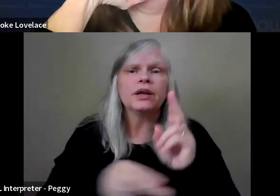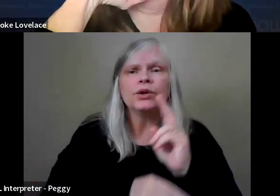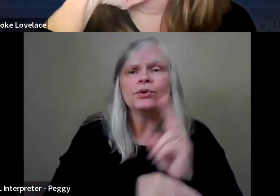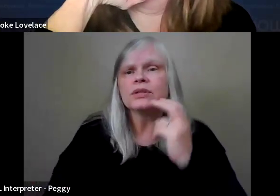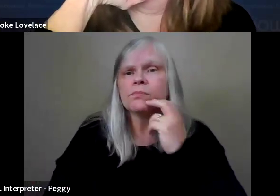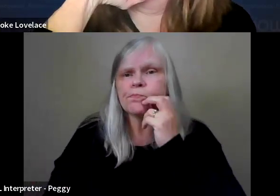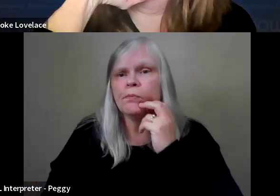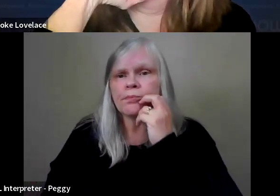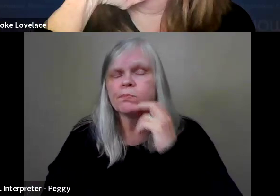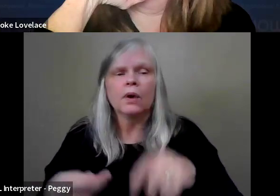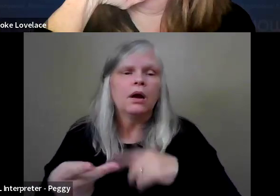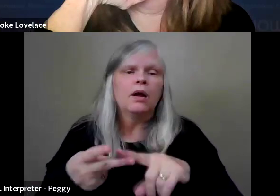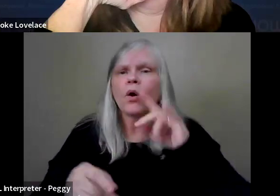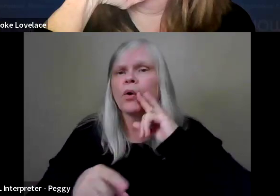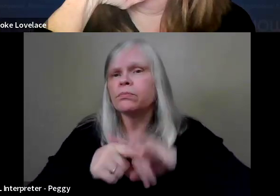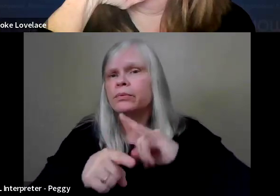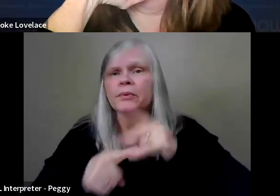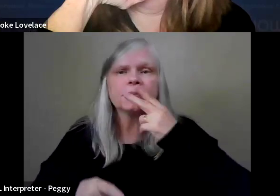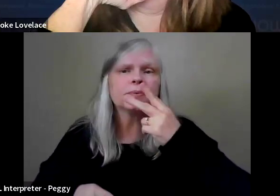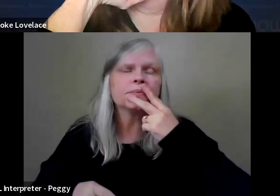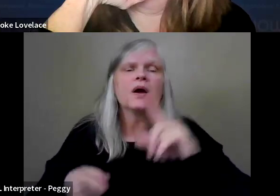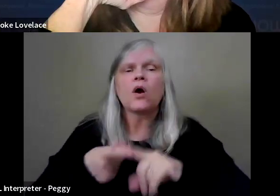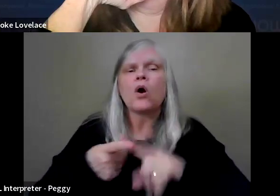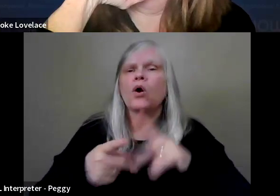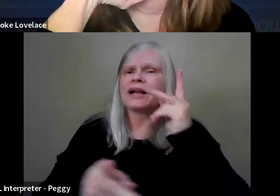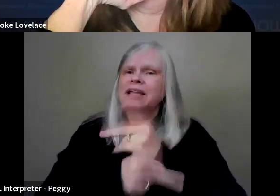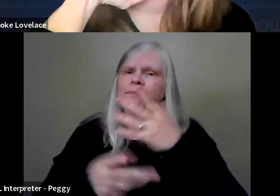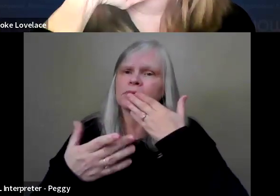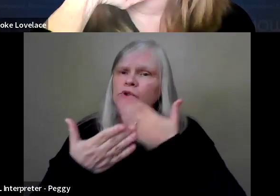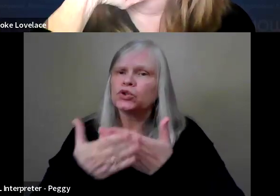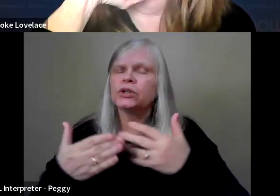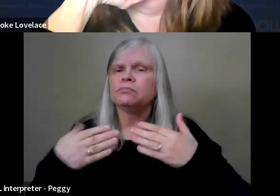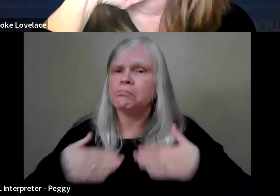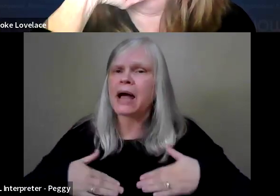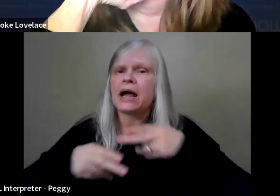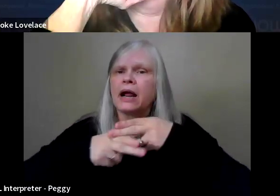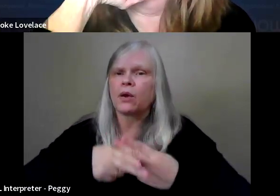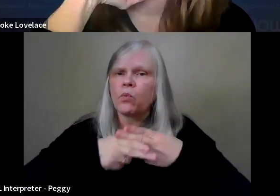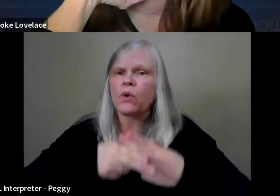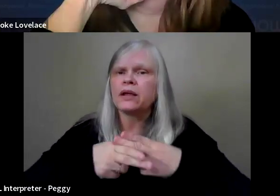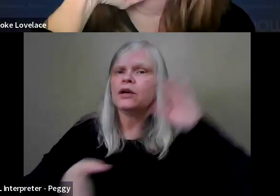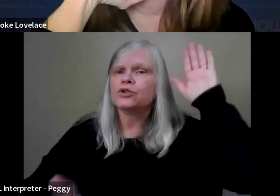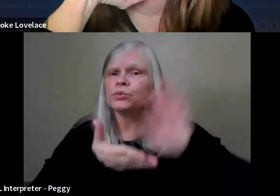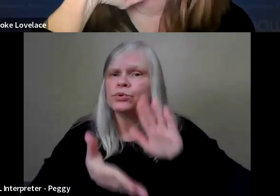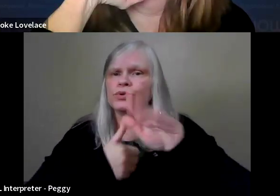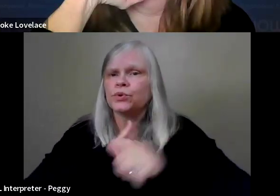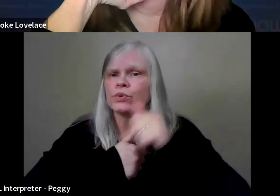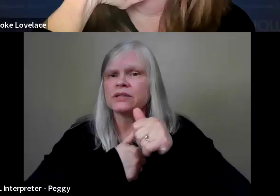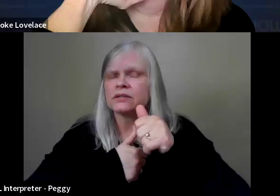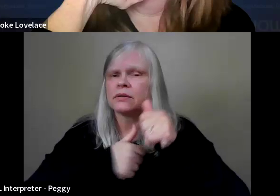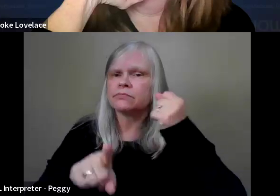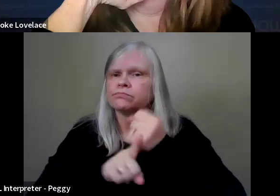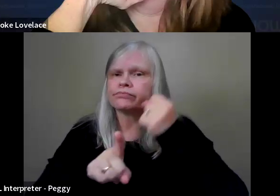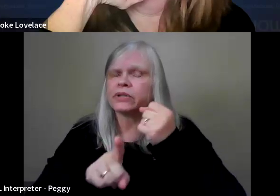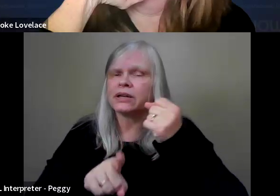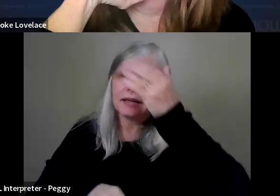tobacco, attaining and maintaining a healthy body weight, all things that we can do to potentially reduce our risk of dementia.